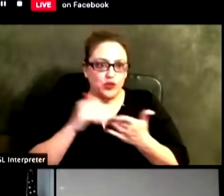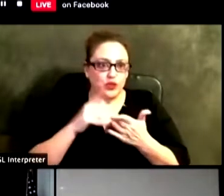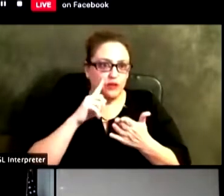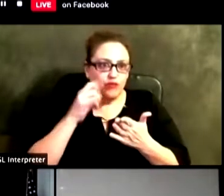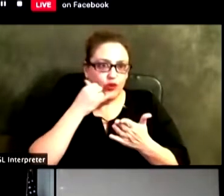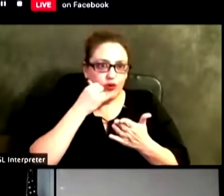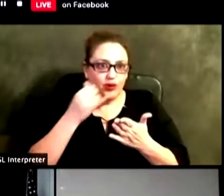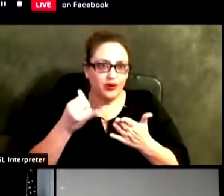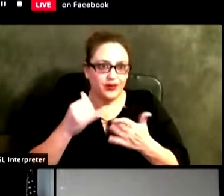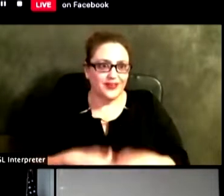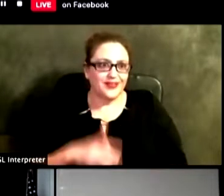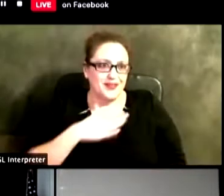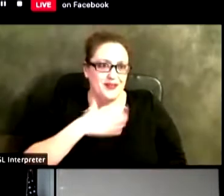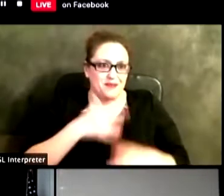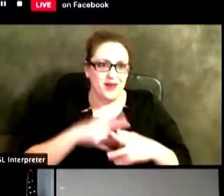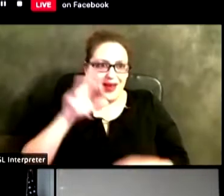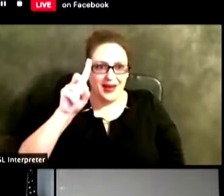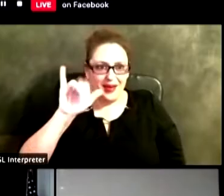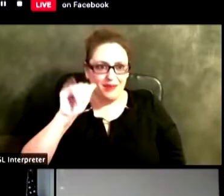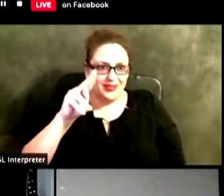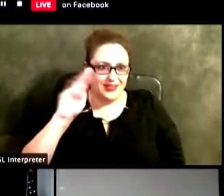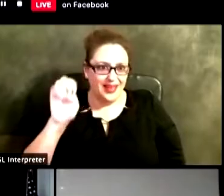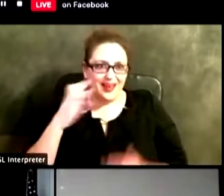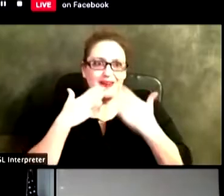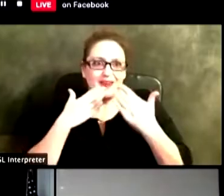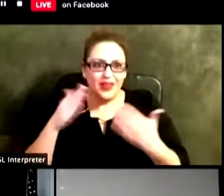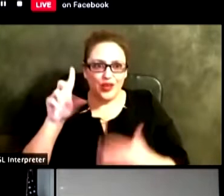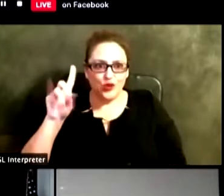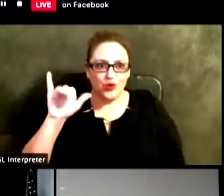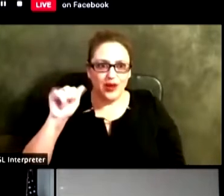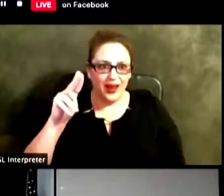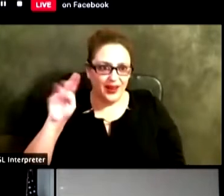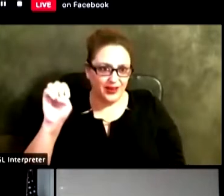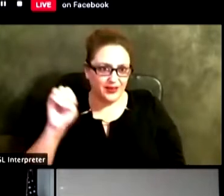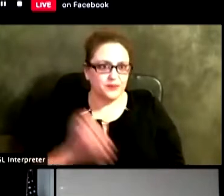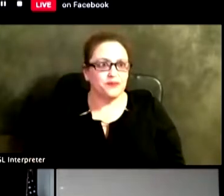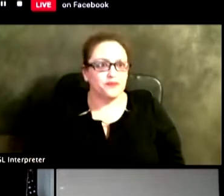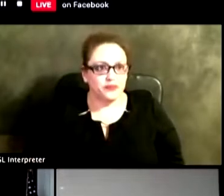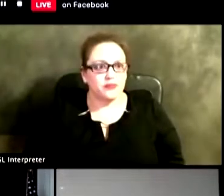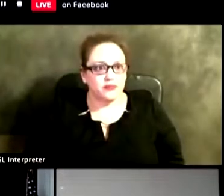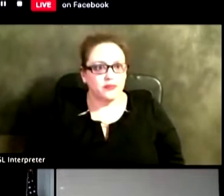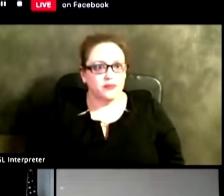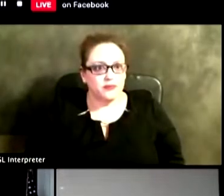name is Diane. Thank you, Diane. All right. Thanks, Diane. Thank you.